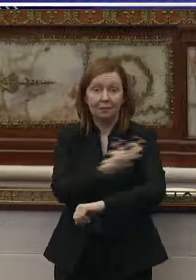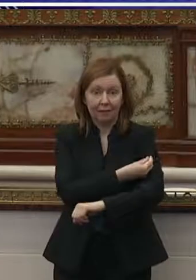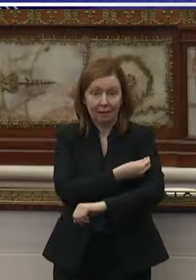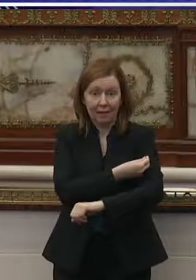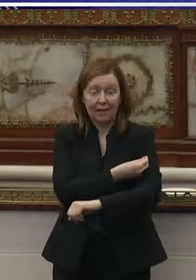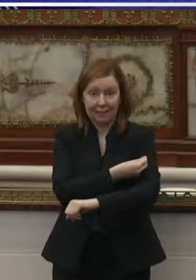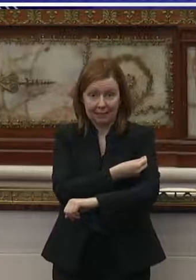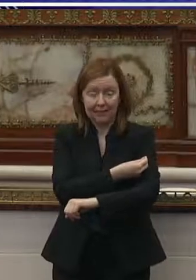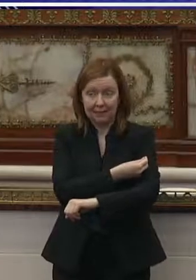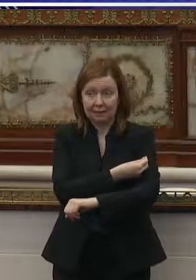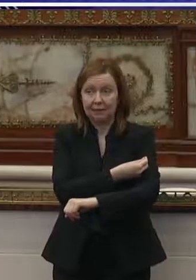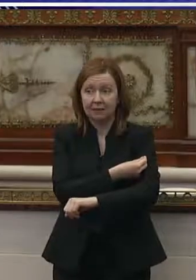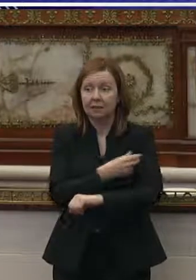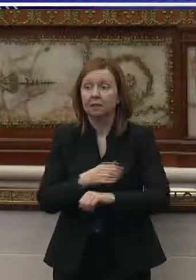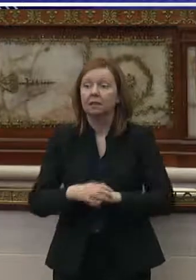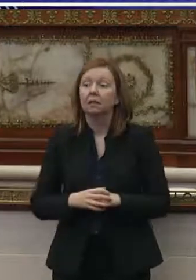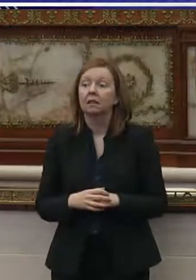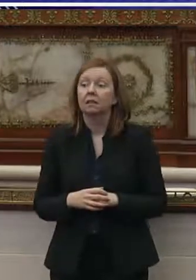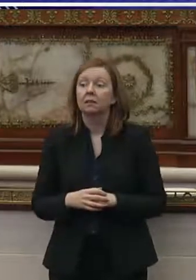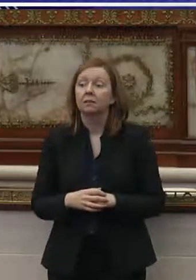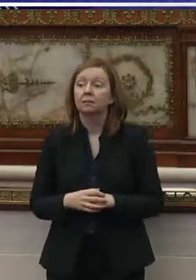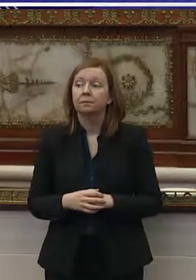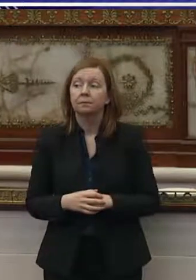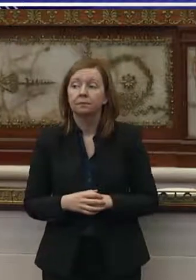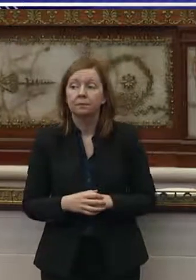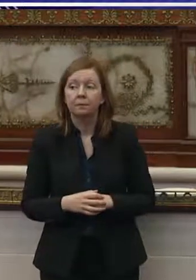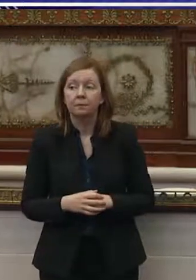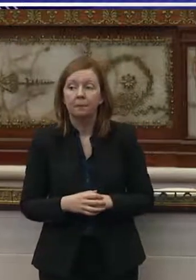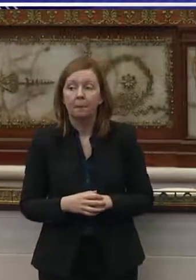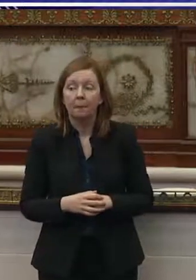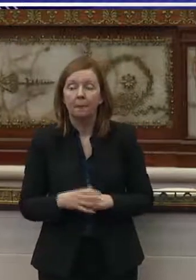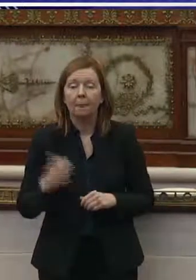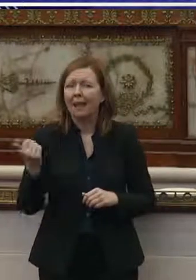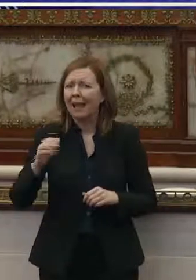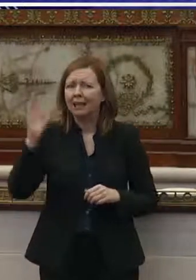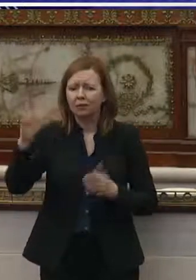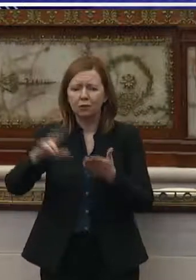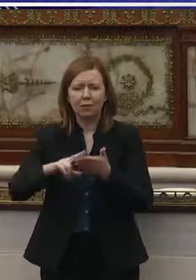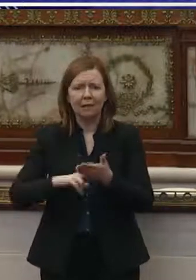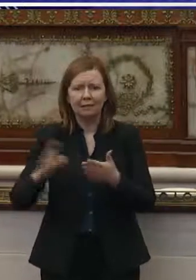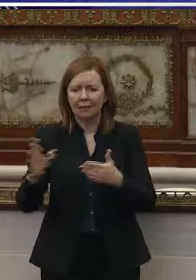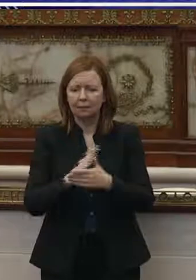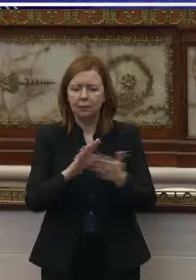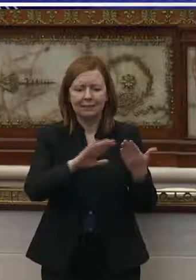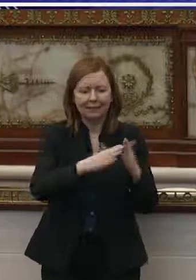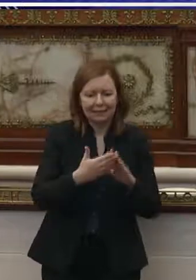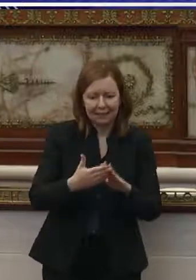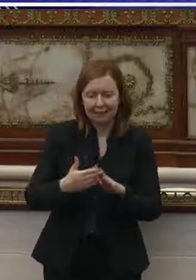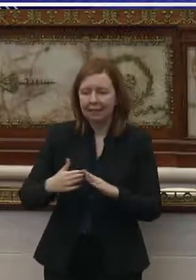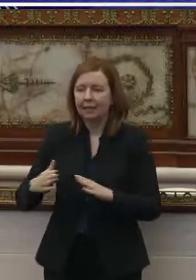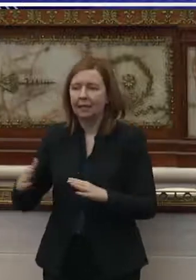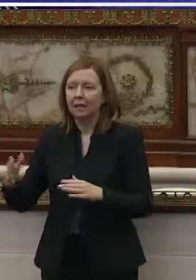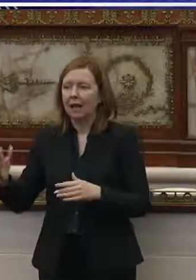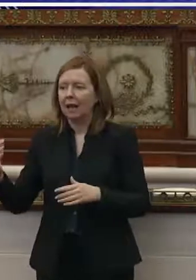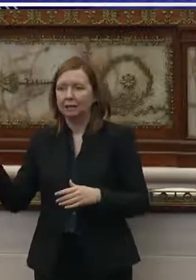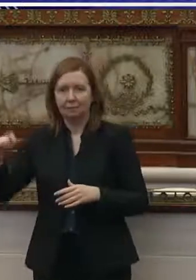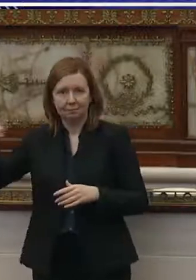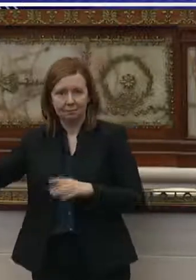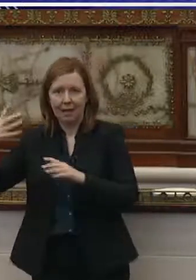COVID-19 vaccinations. Any future contract between the city and an intermediary